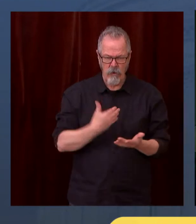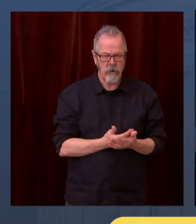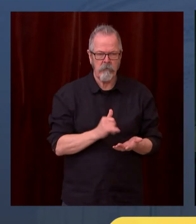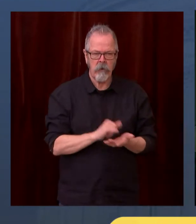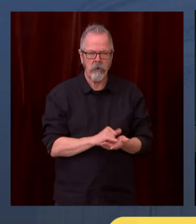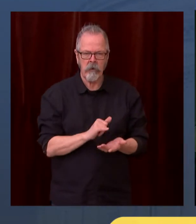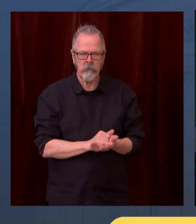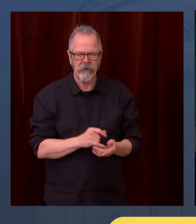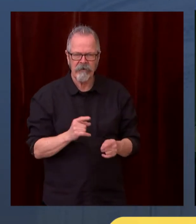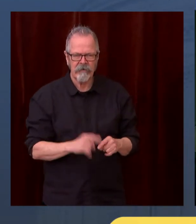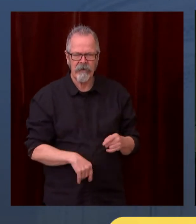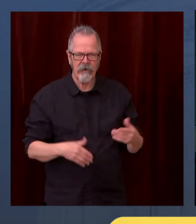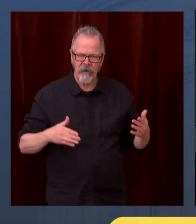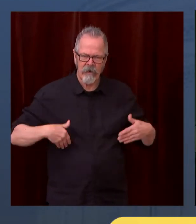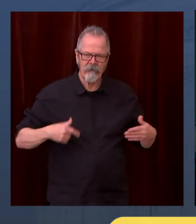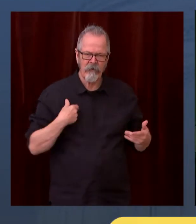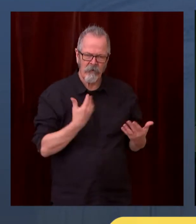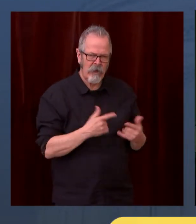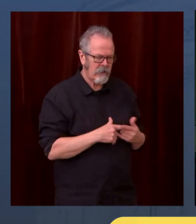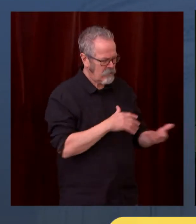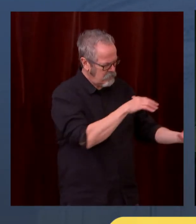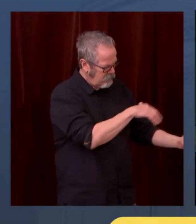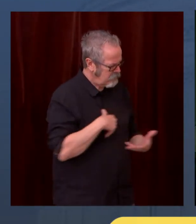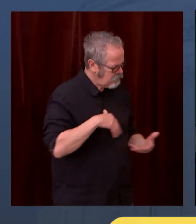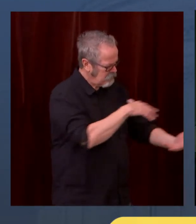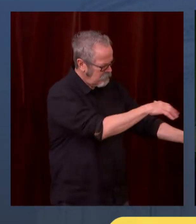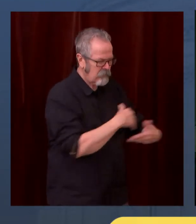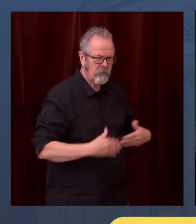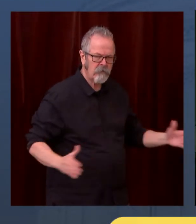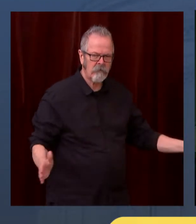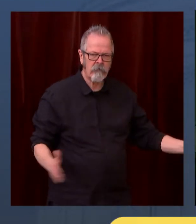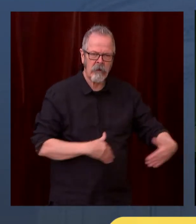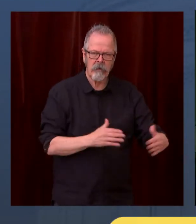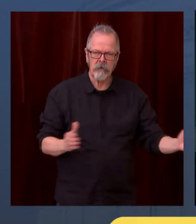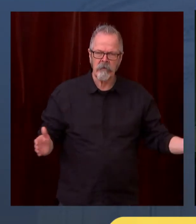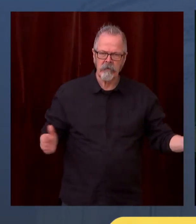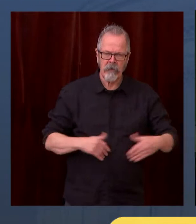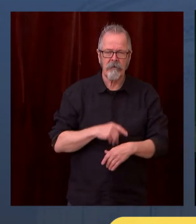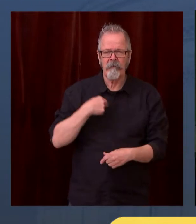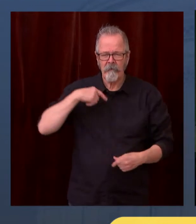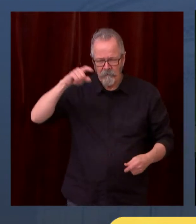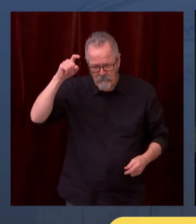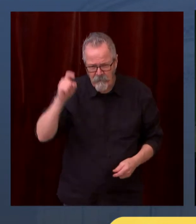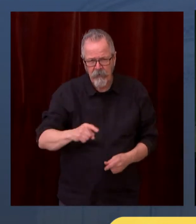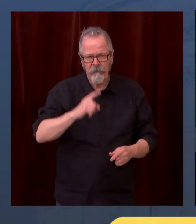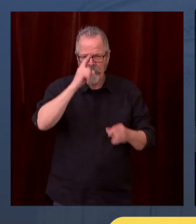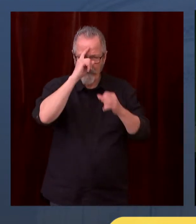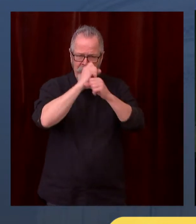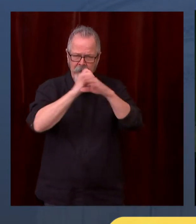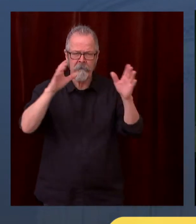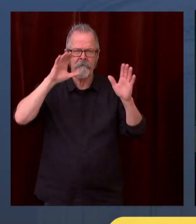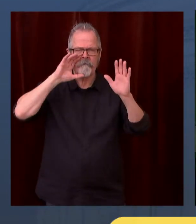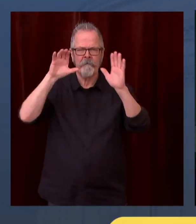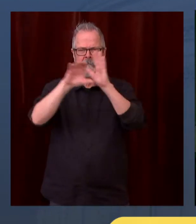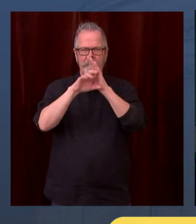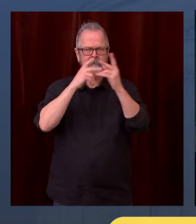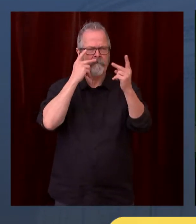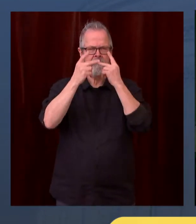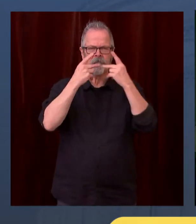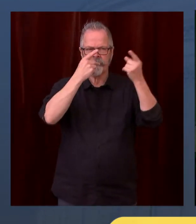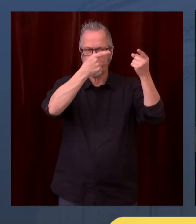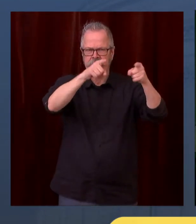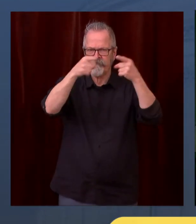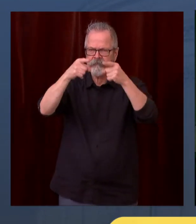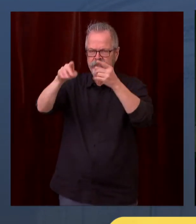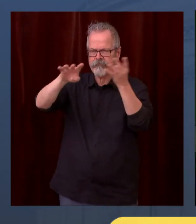from a provider standpoint. So I think it's just important to remember the full context. And so while everybody has opinions and